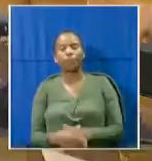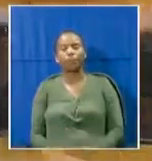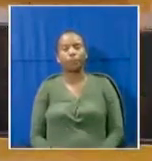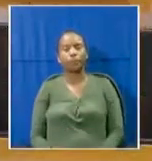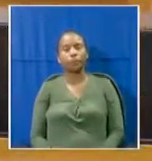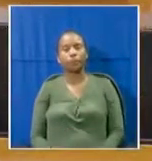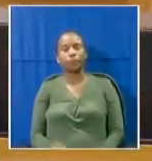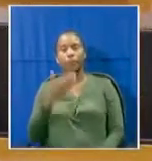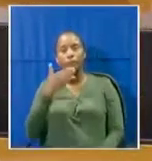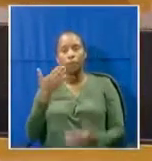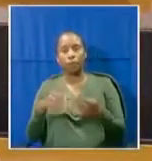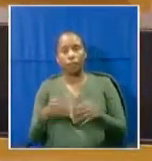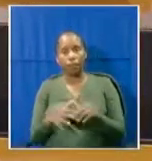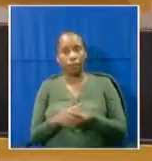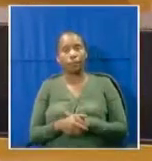Thank you very much.